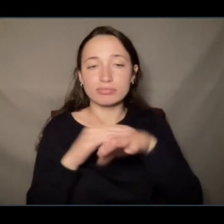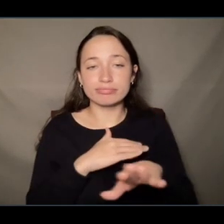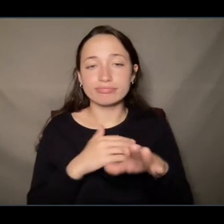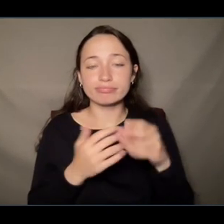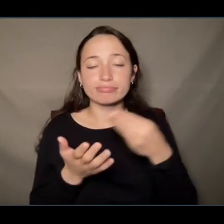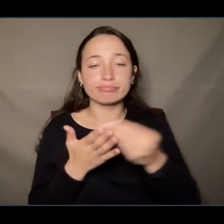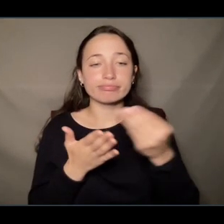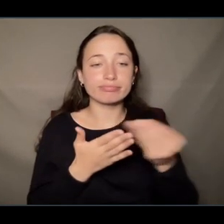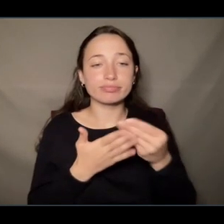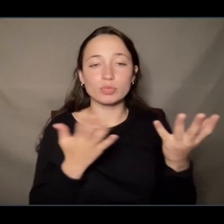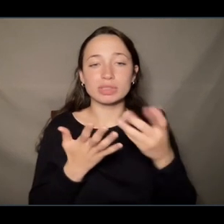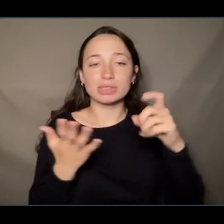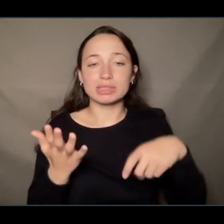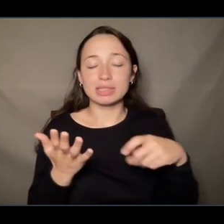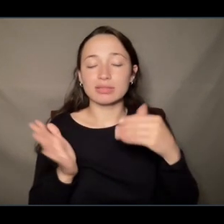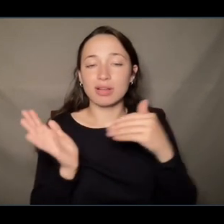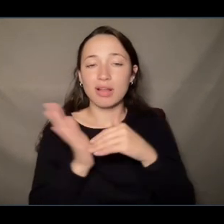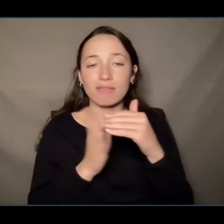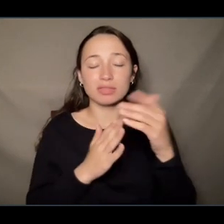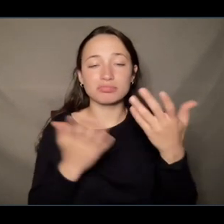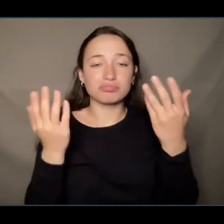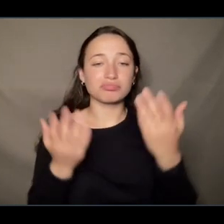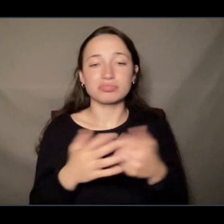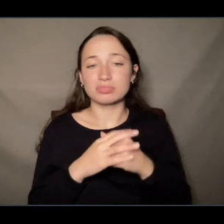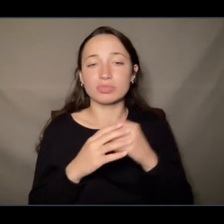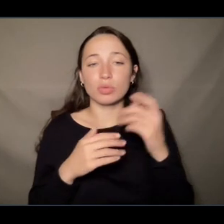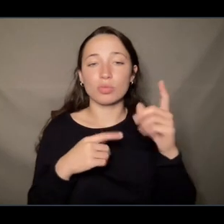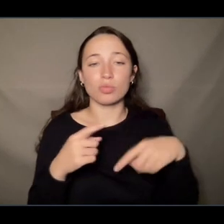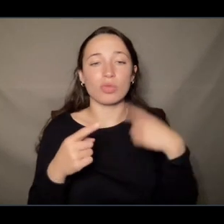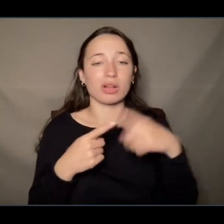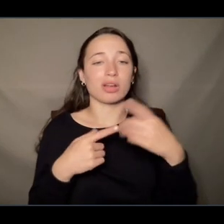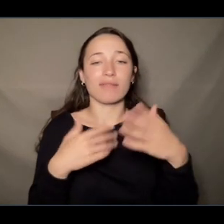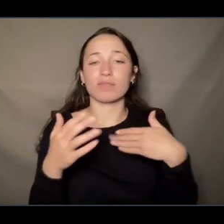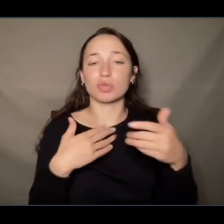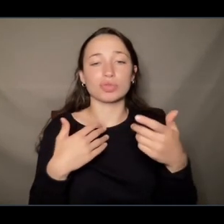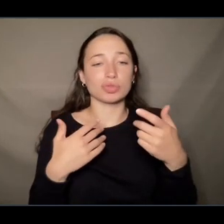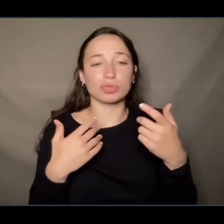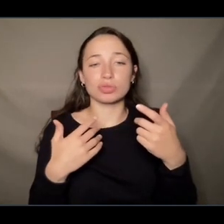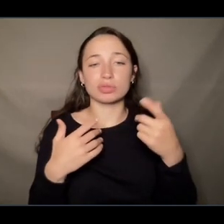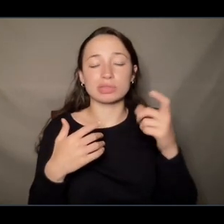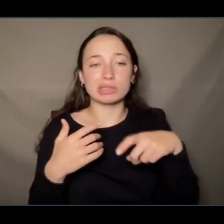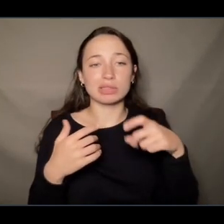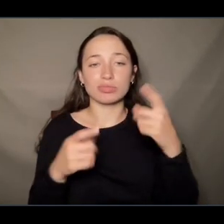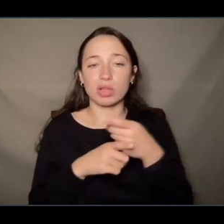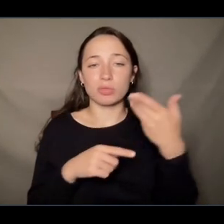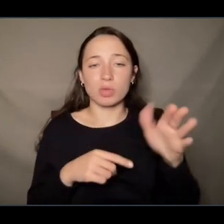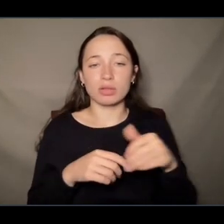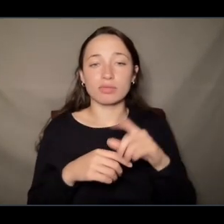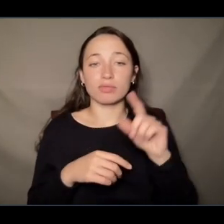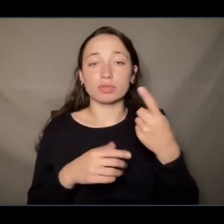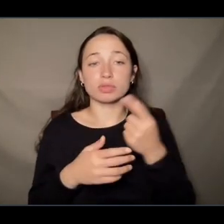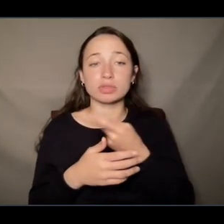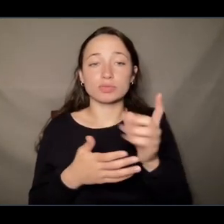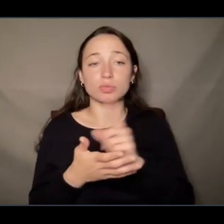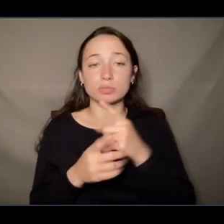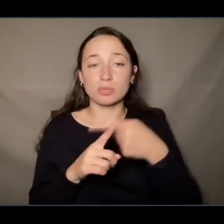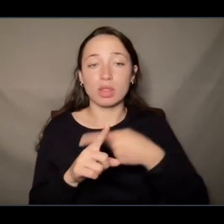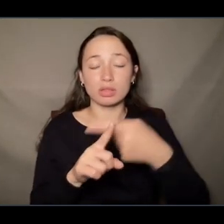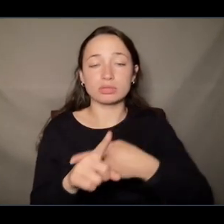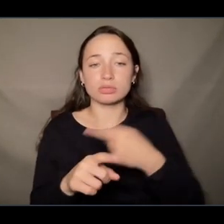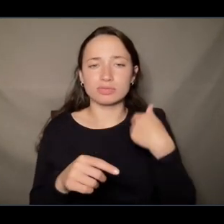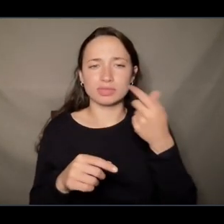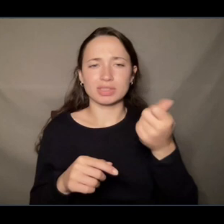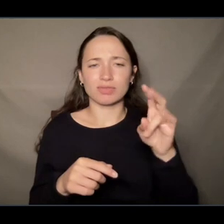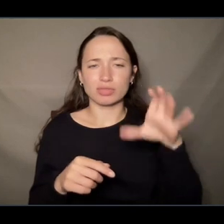and shop whenever they need something, as often as they want, whenever they needed it right away. And within